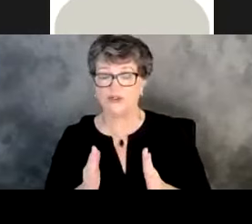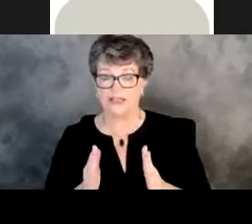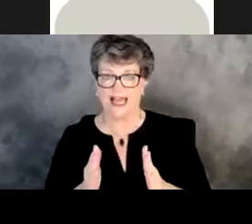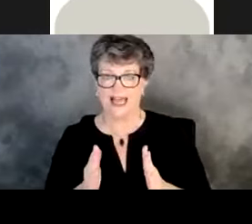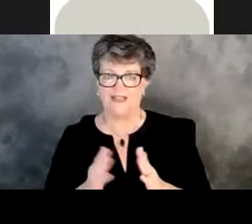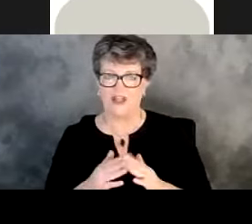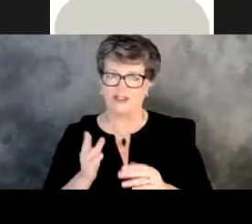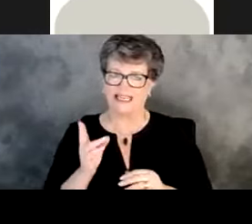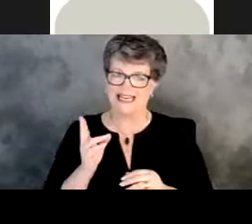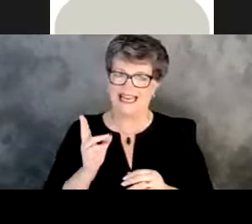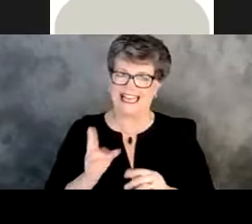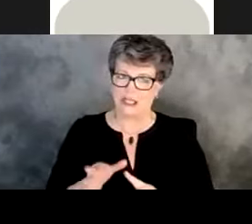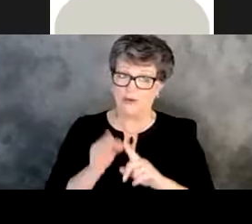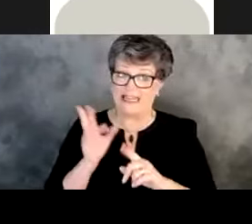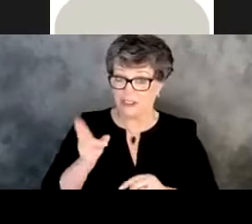that creates unique concerns. And so